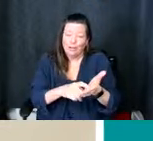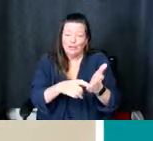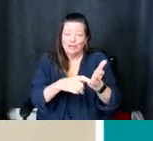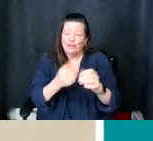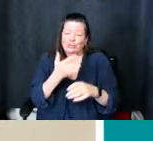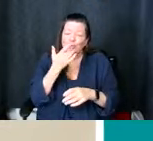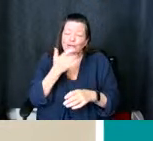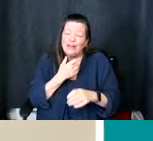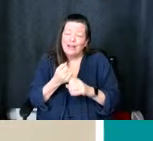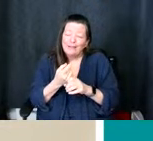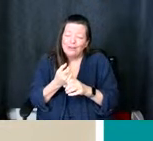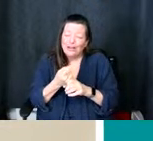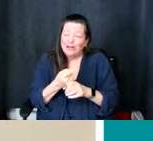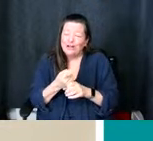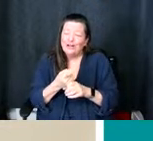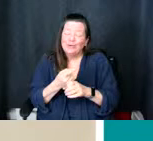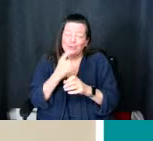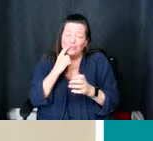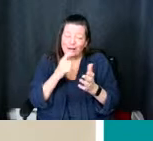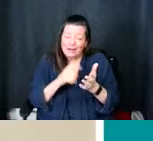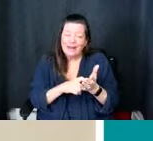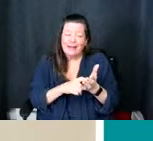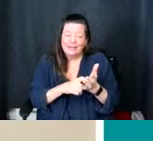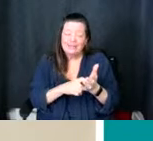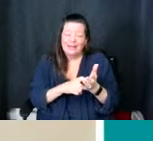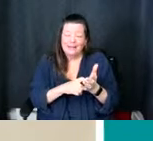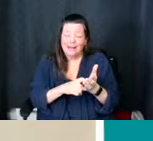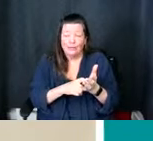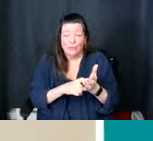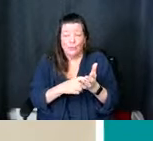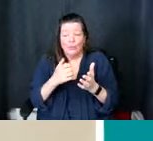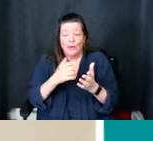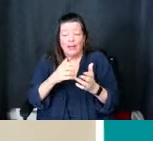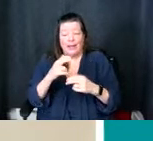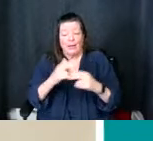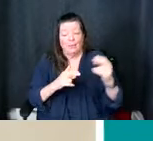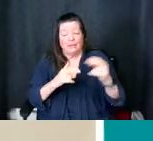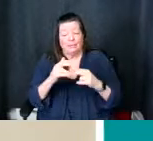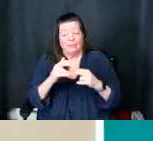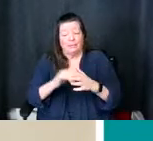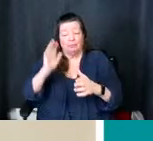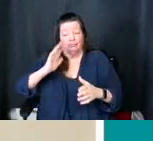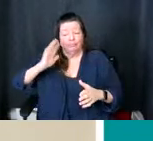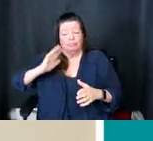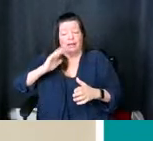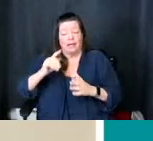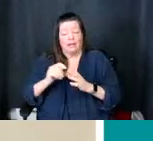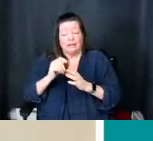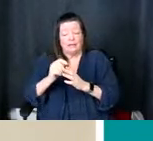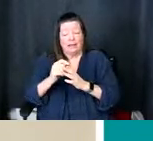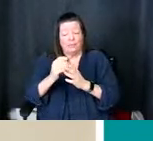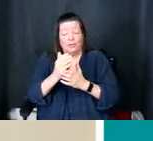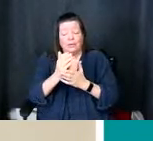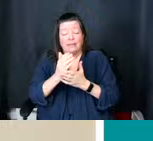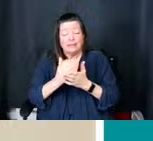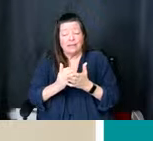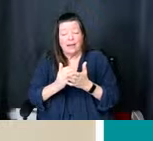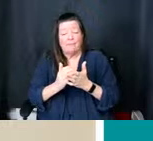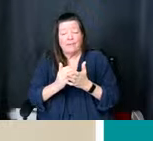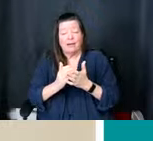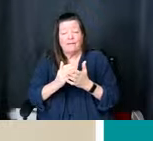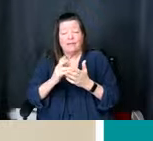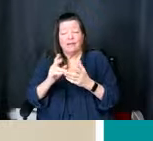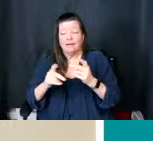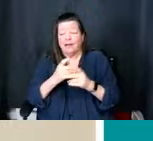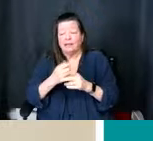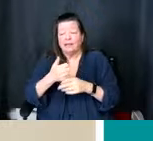year, recognizing that, obviously it was built at a time when, some of the types of